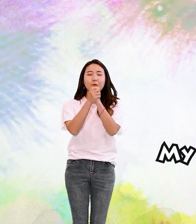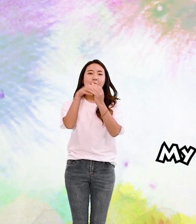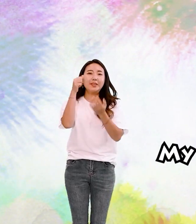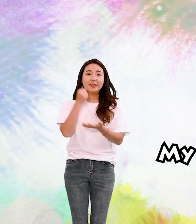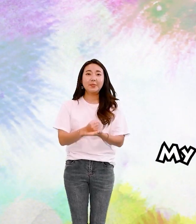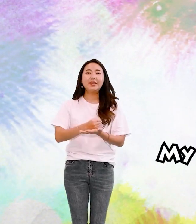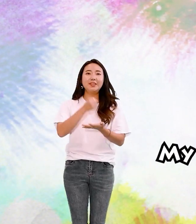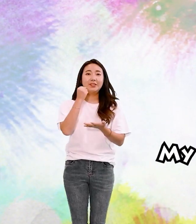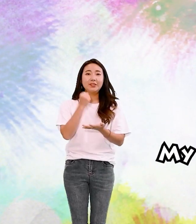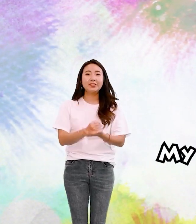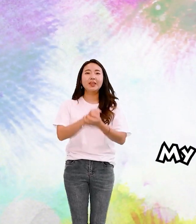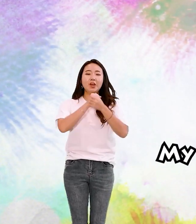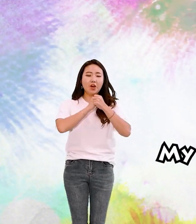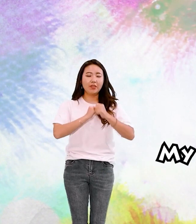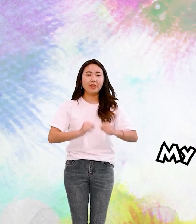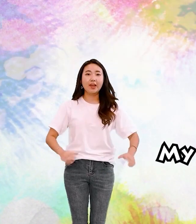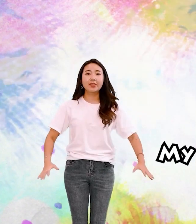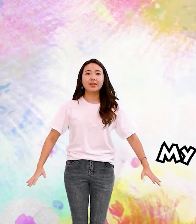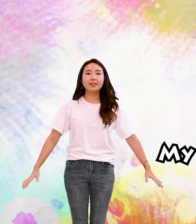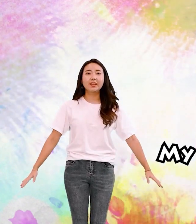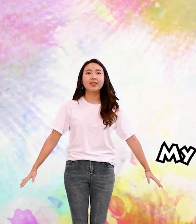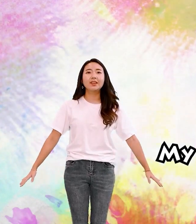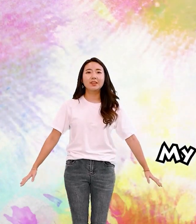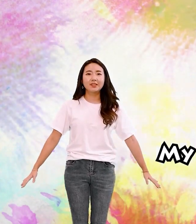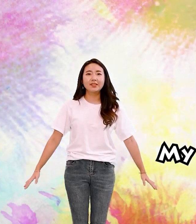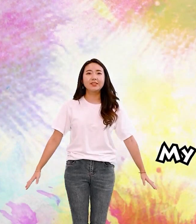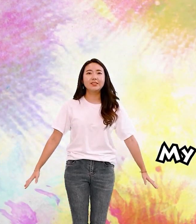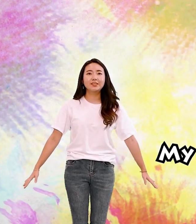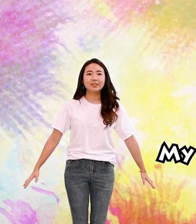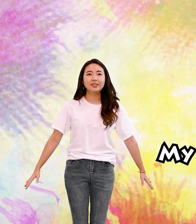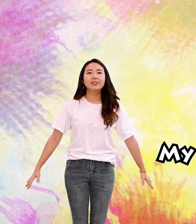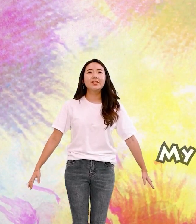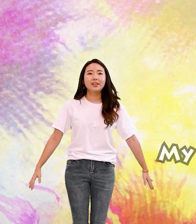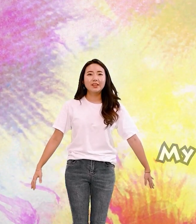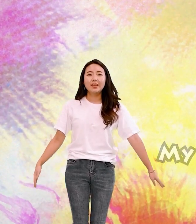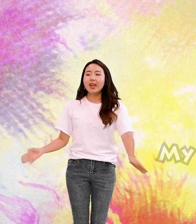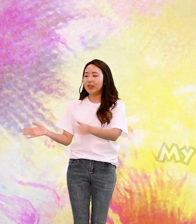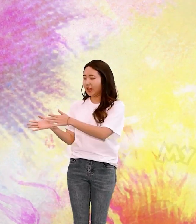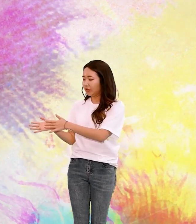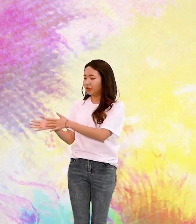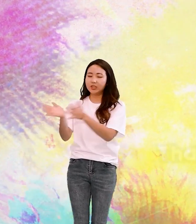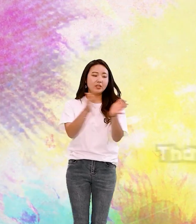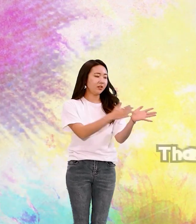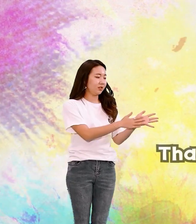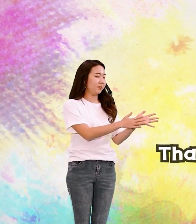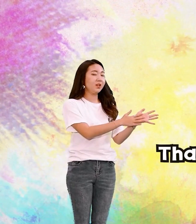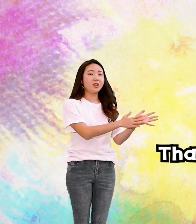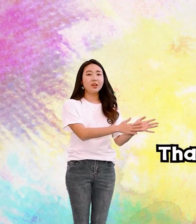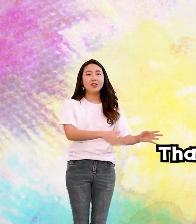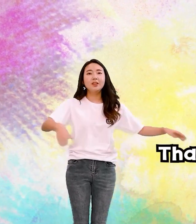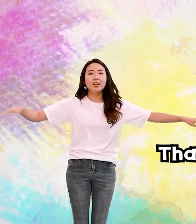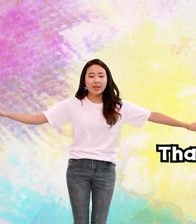My hope is built on nothing less than